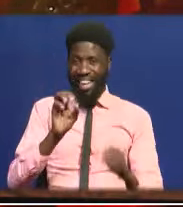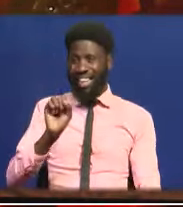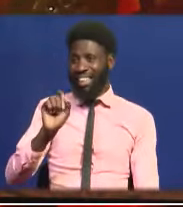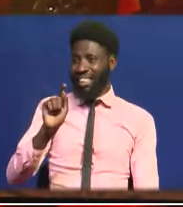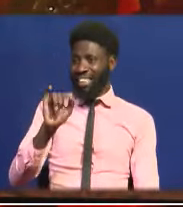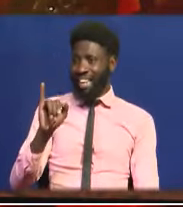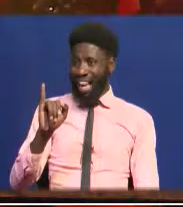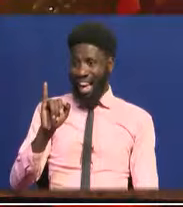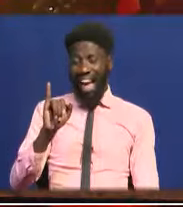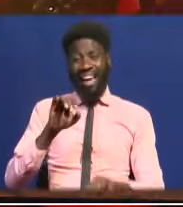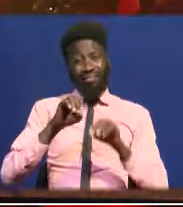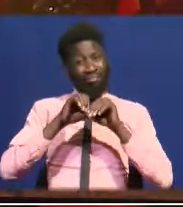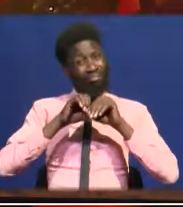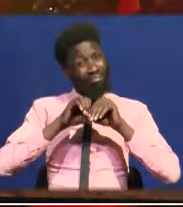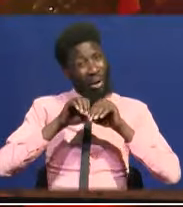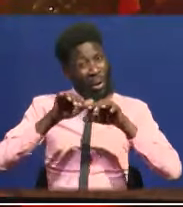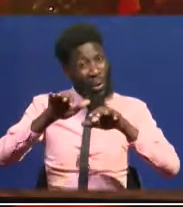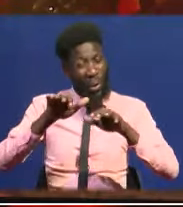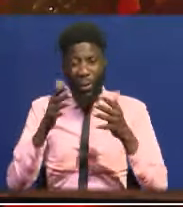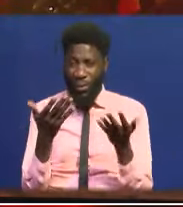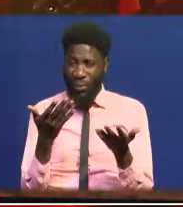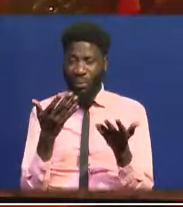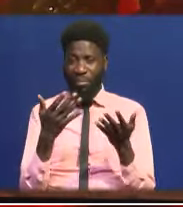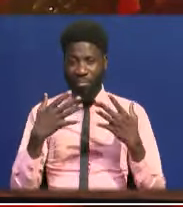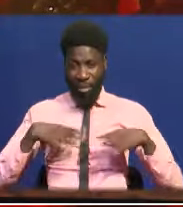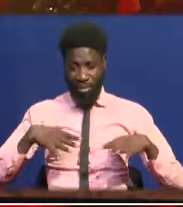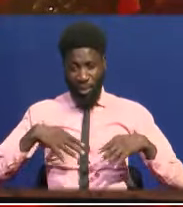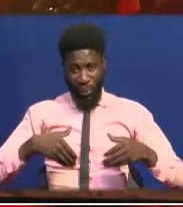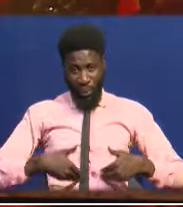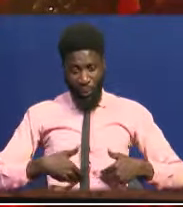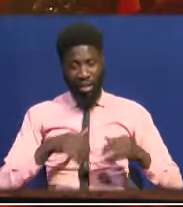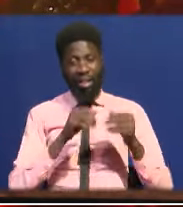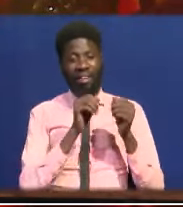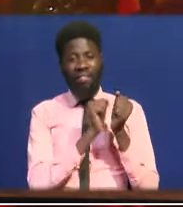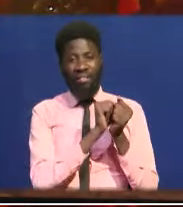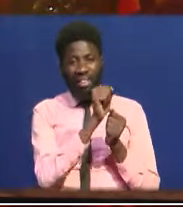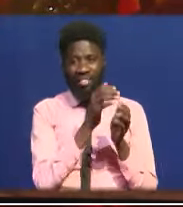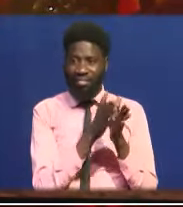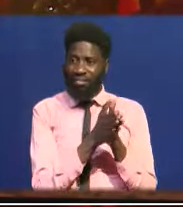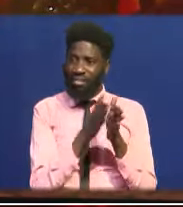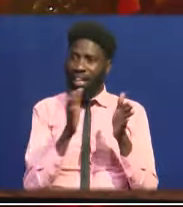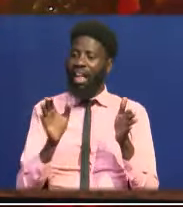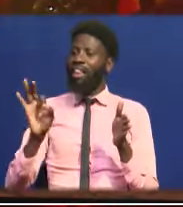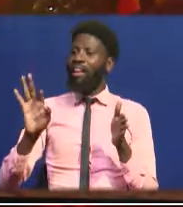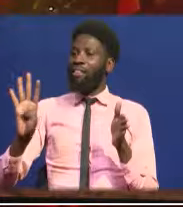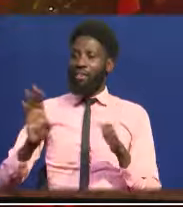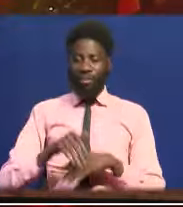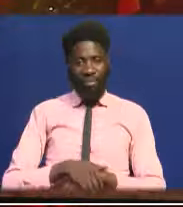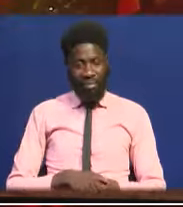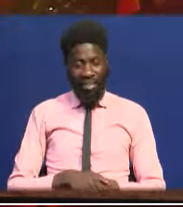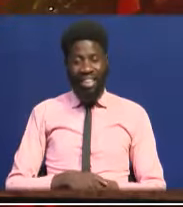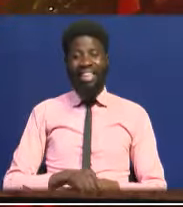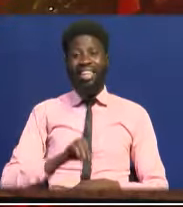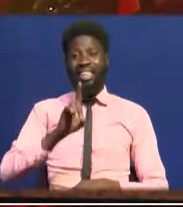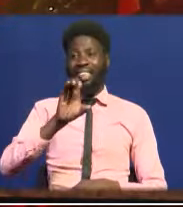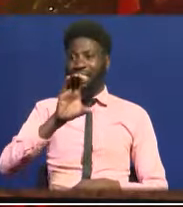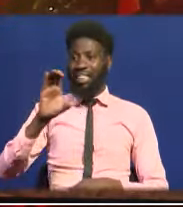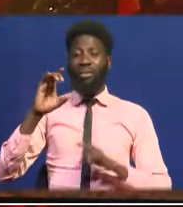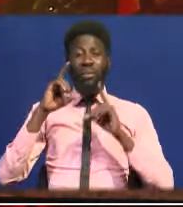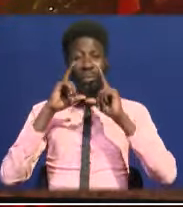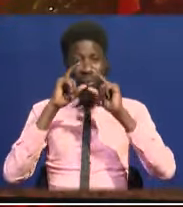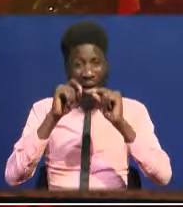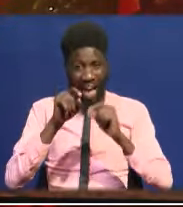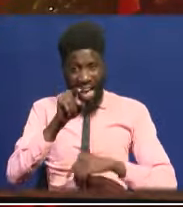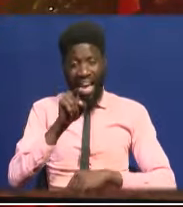among young people aged between 15 and 34 years. NSDCC attributes the crisis to alcohol and